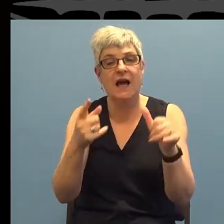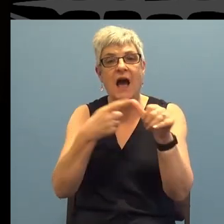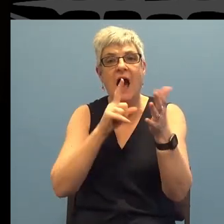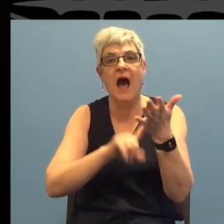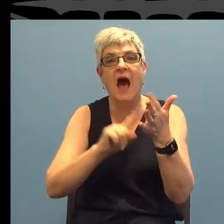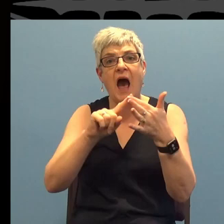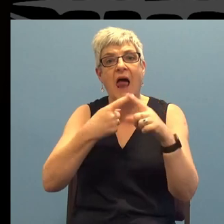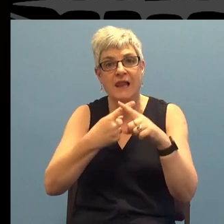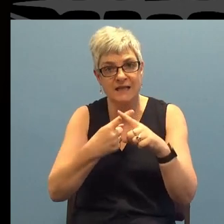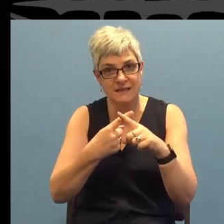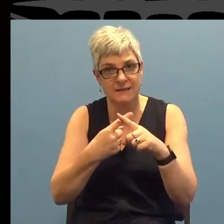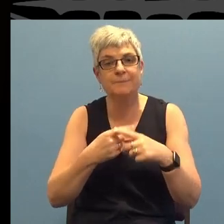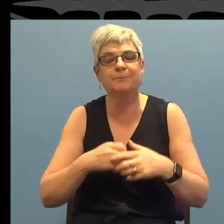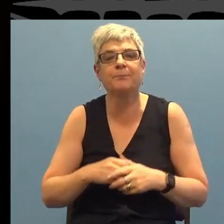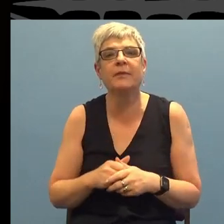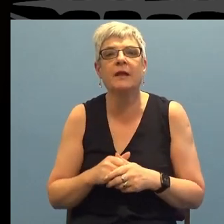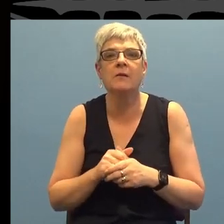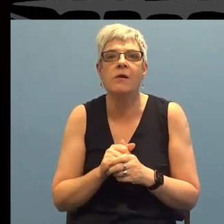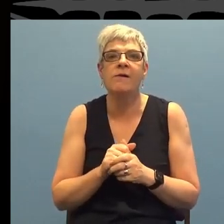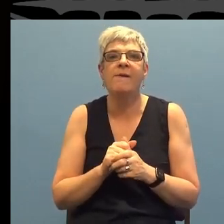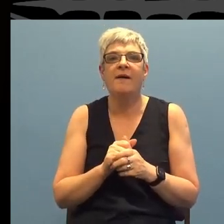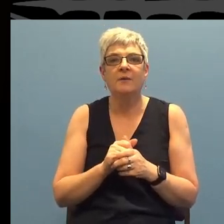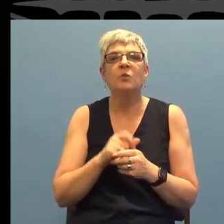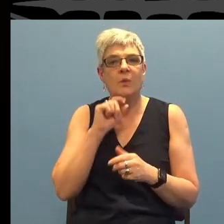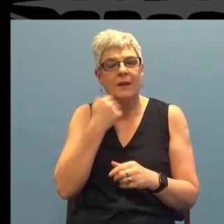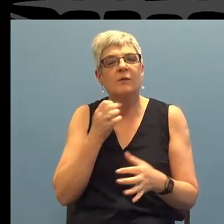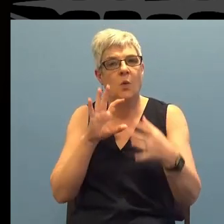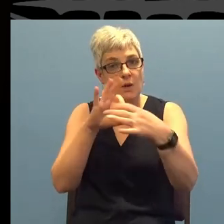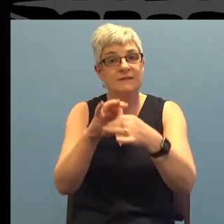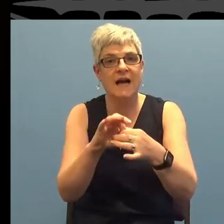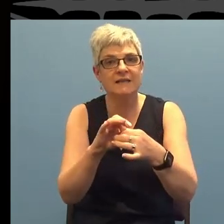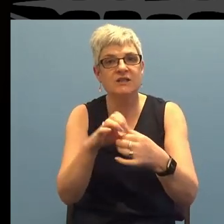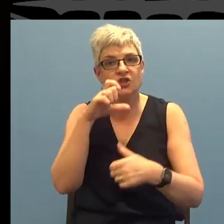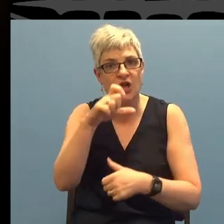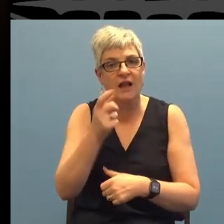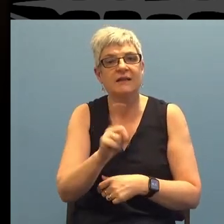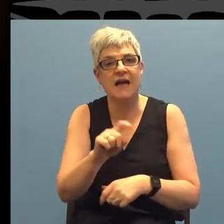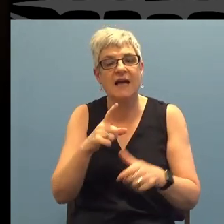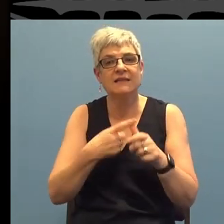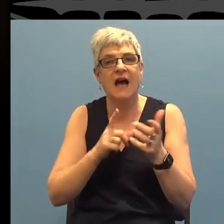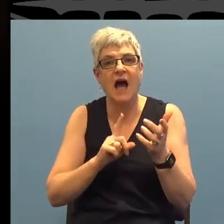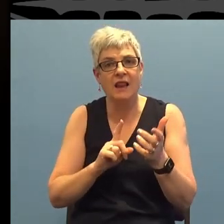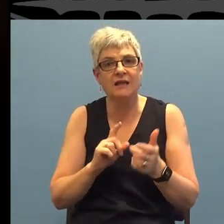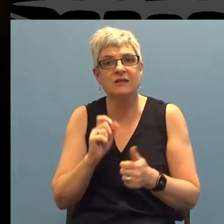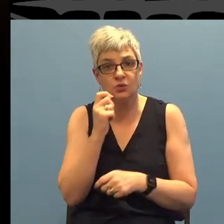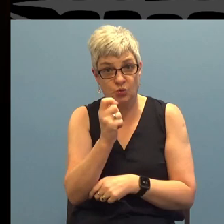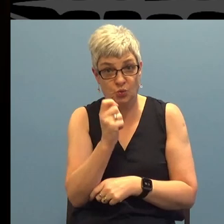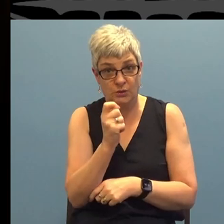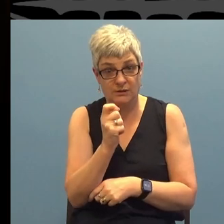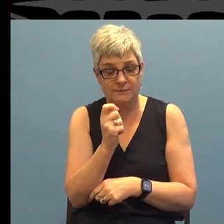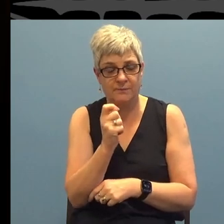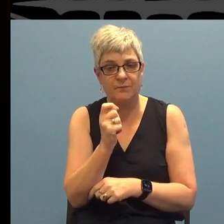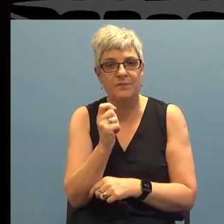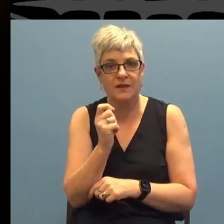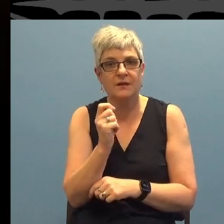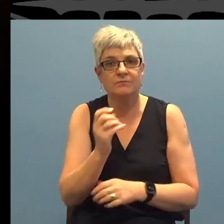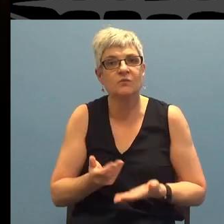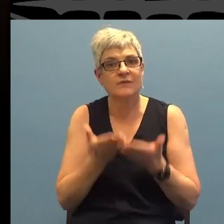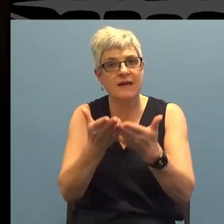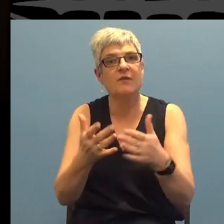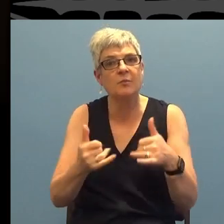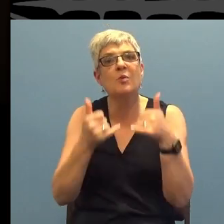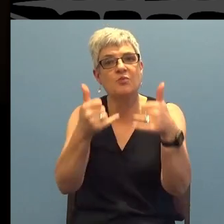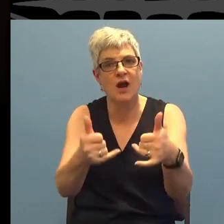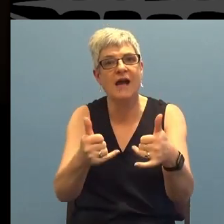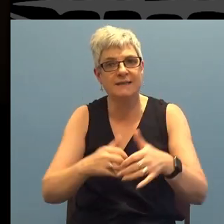Boris's son Alex. And we'll be in touch with Charlotte and with Alex soon to give them